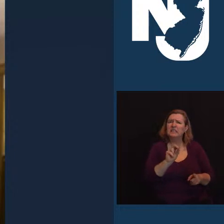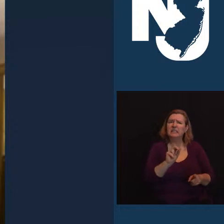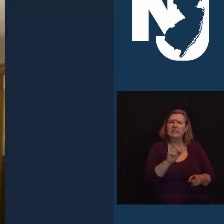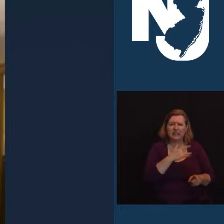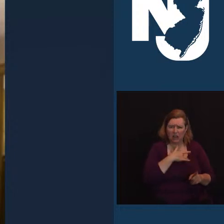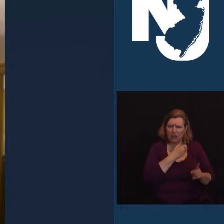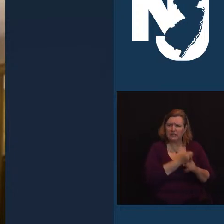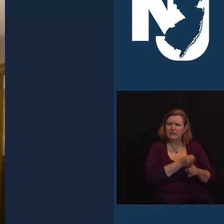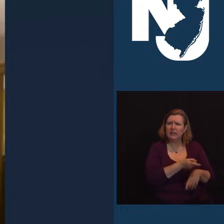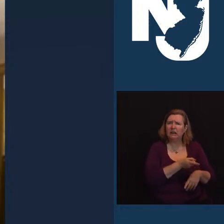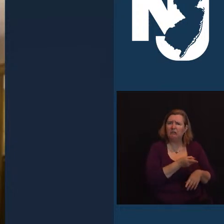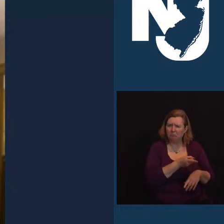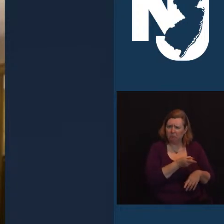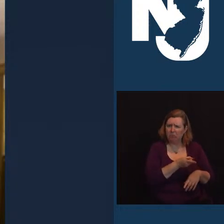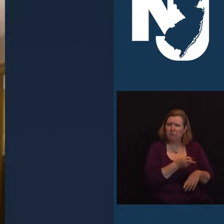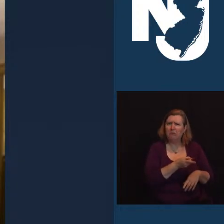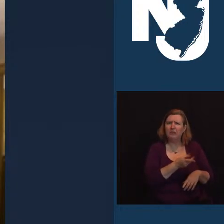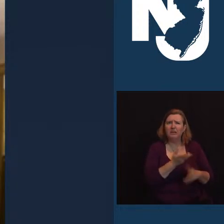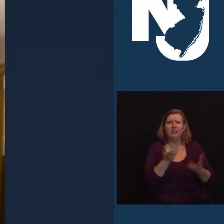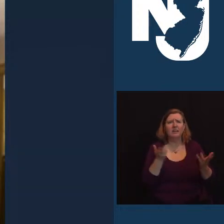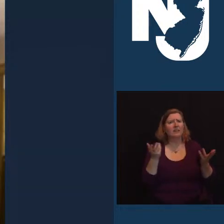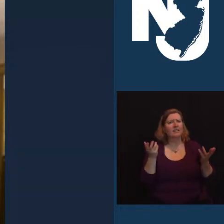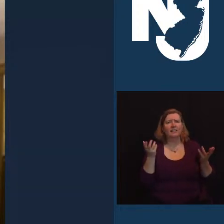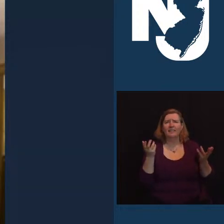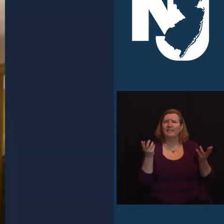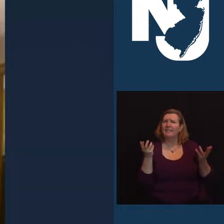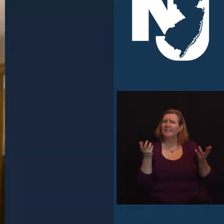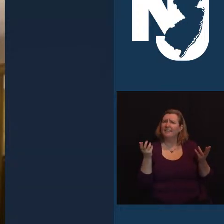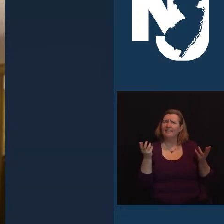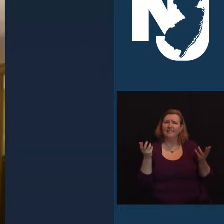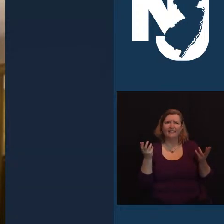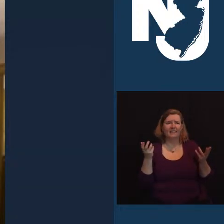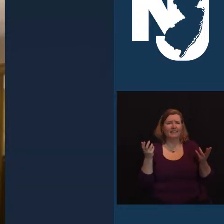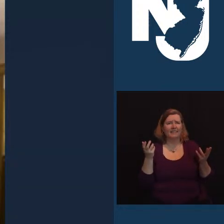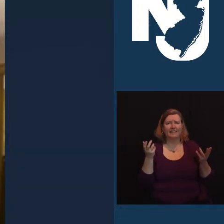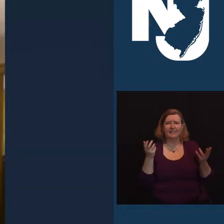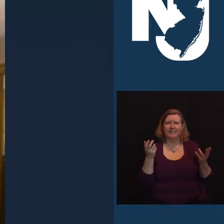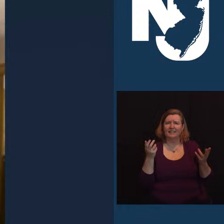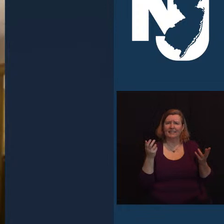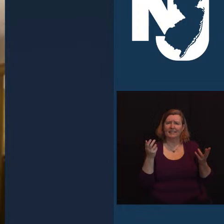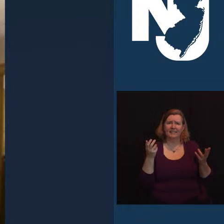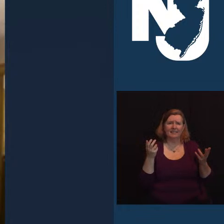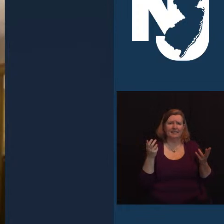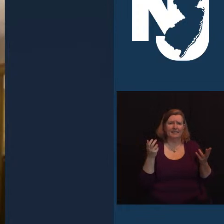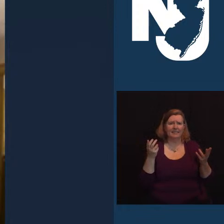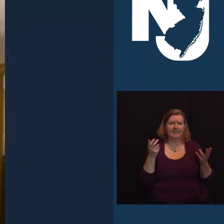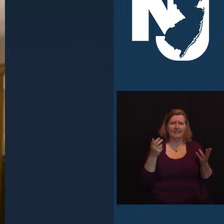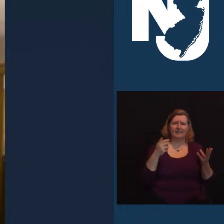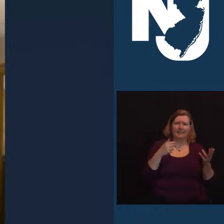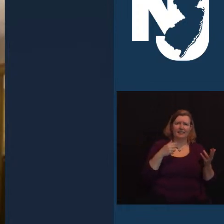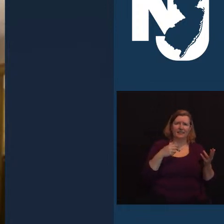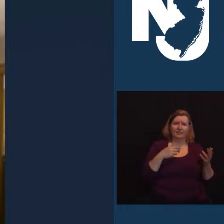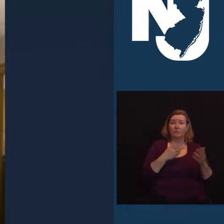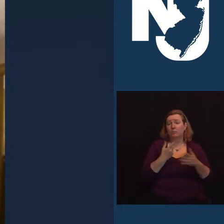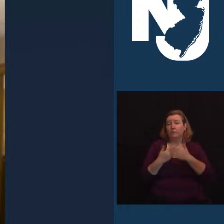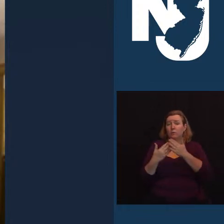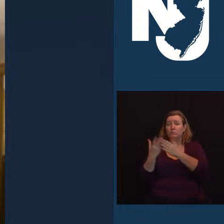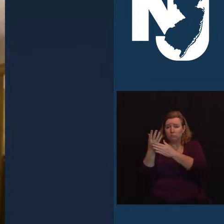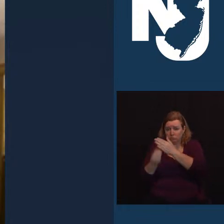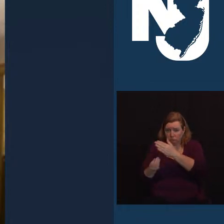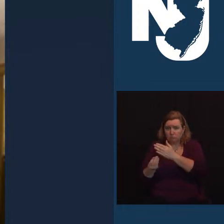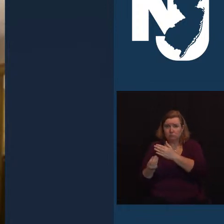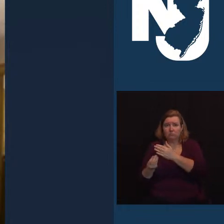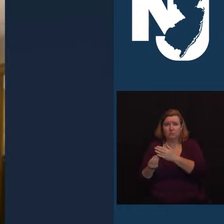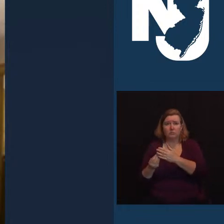said, I don't want to put words in her mouth, but this is incredibly hard, obviously, but he got 60 more years after